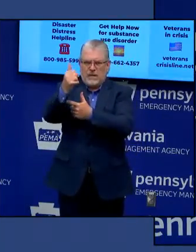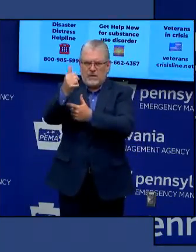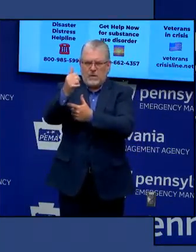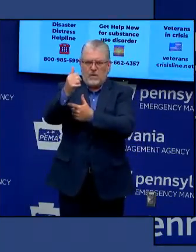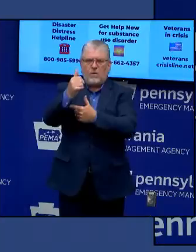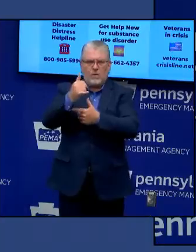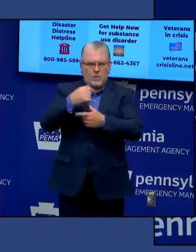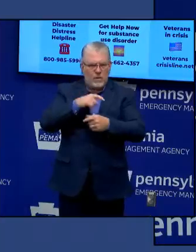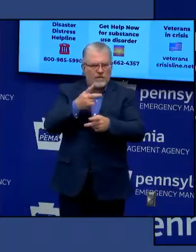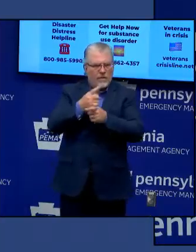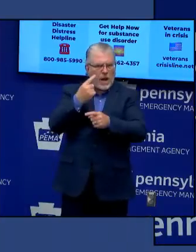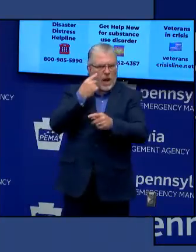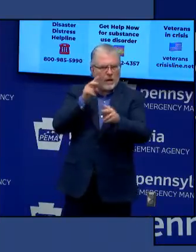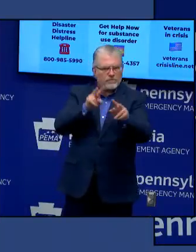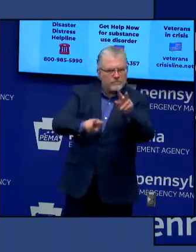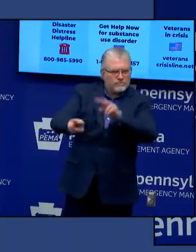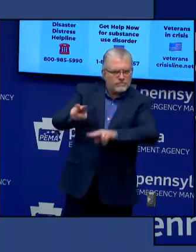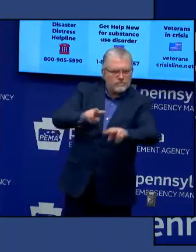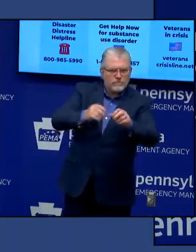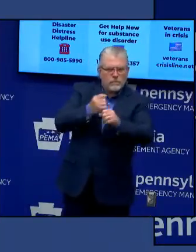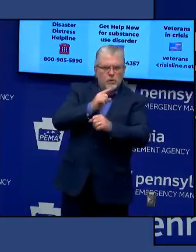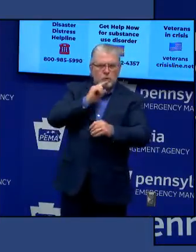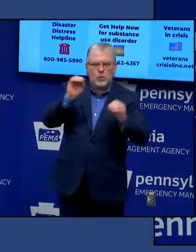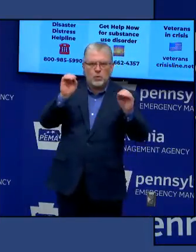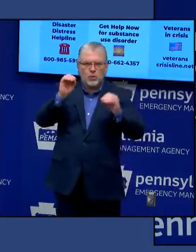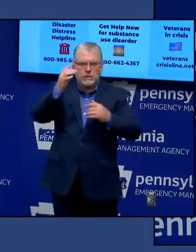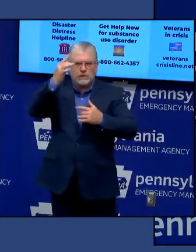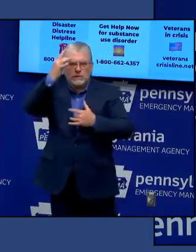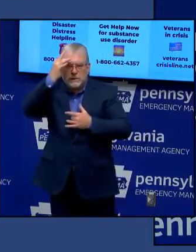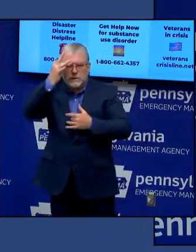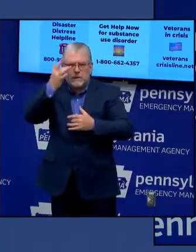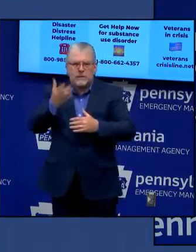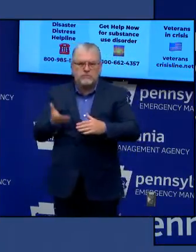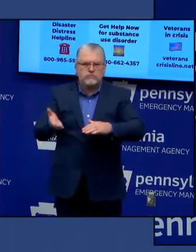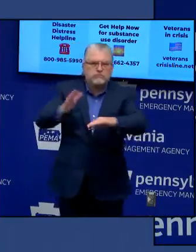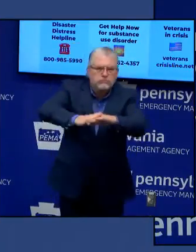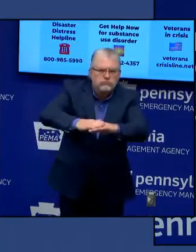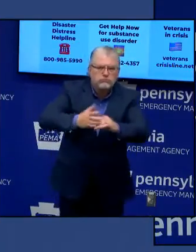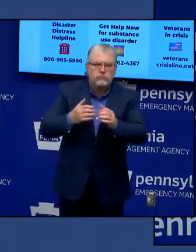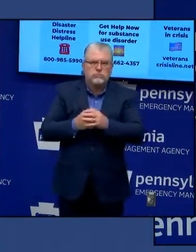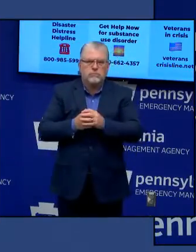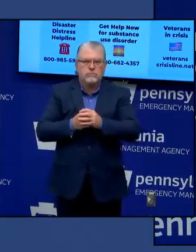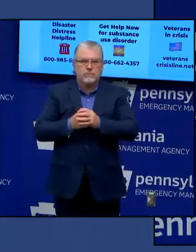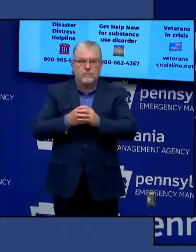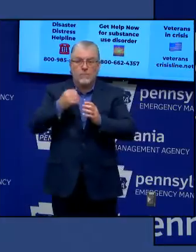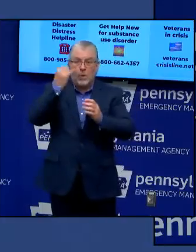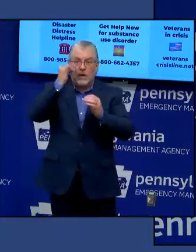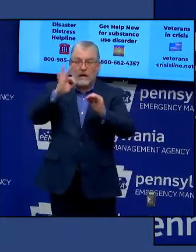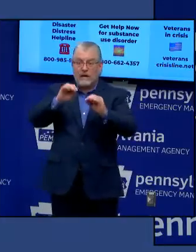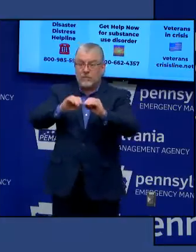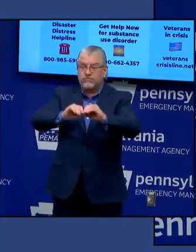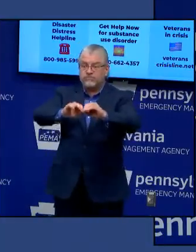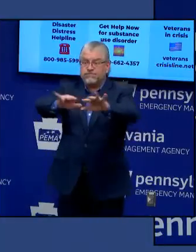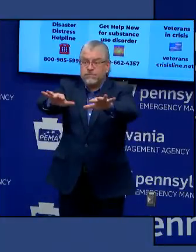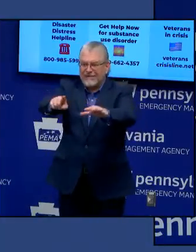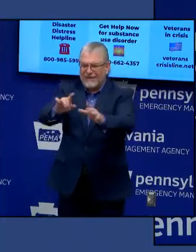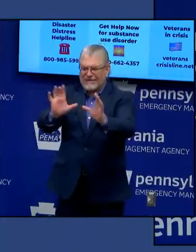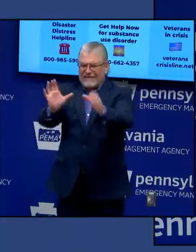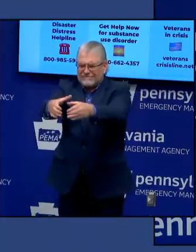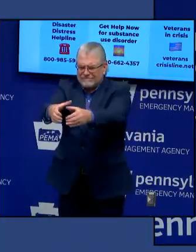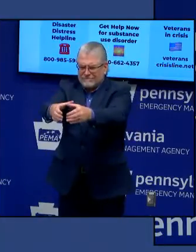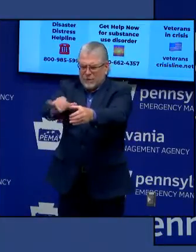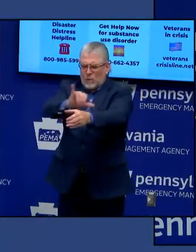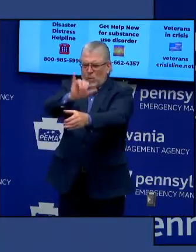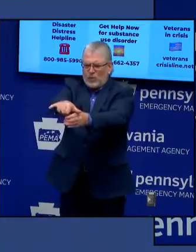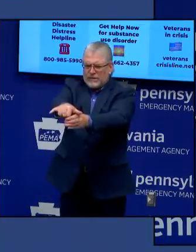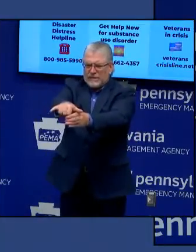no outbreaks, that there's no clusters of COVID-19, or if they are, that we're able to contain them really well. We'll want to make sure that hospitals